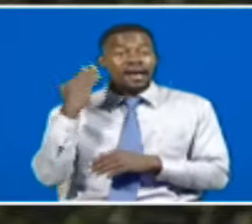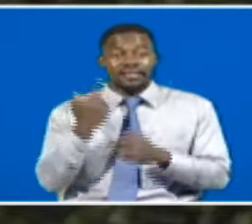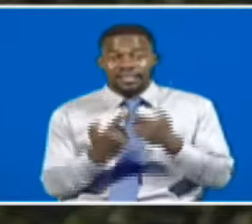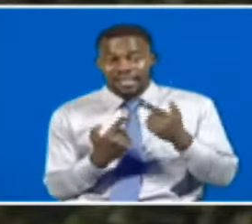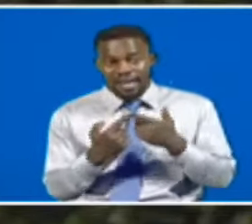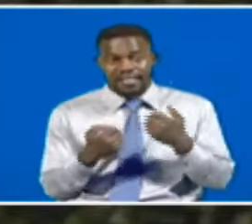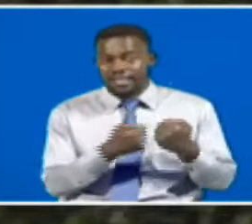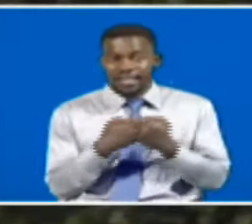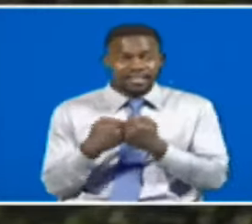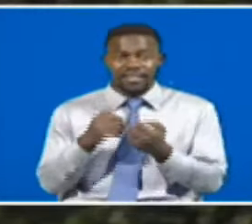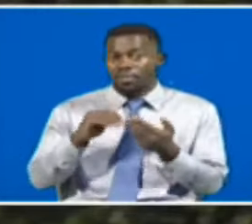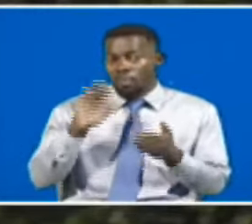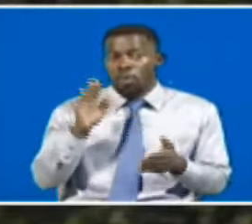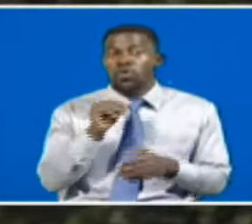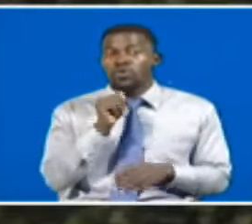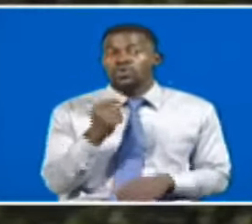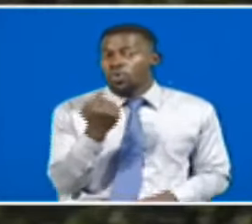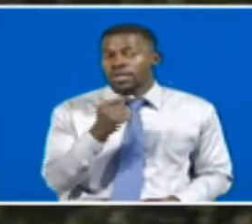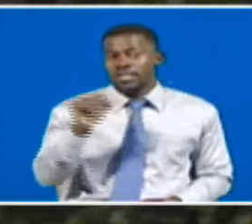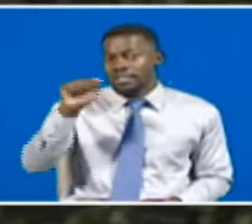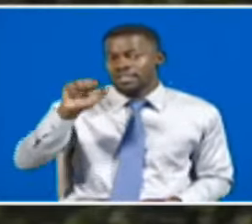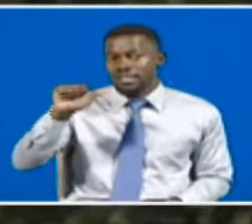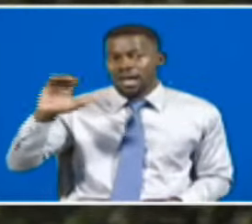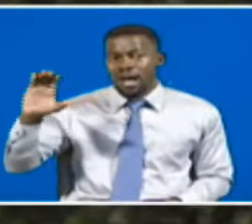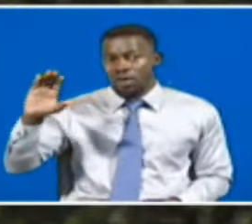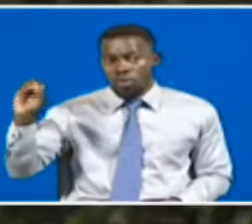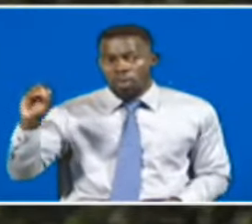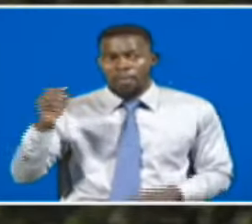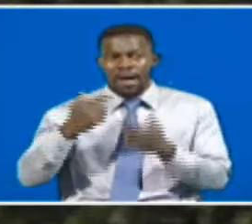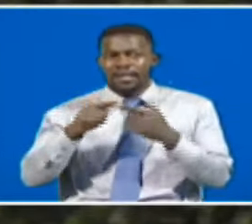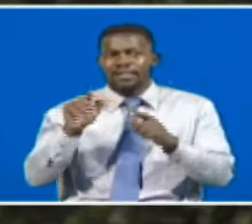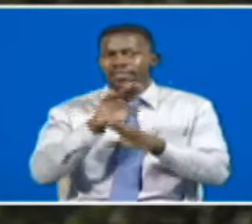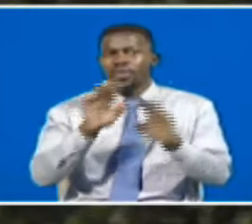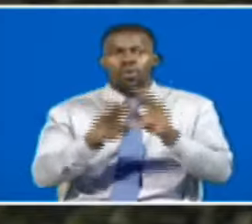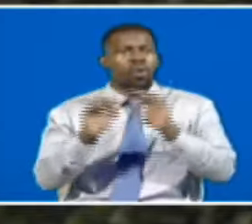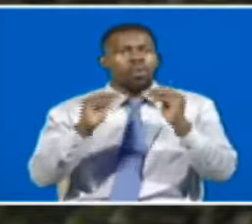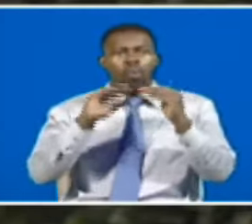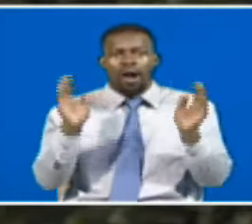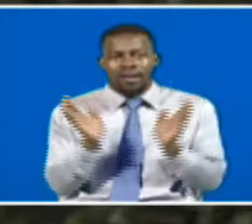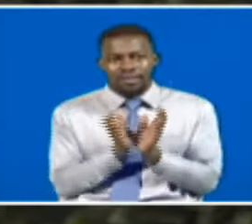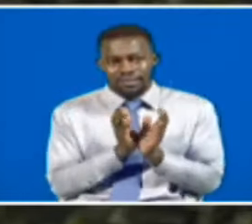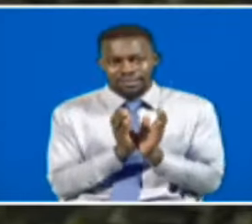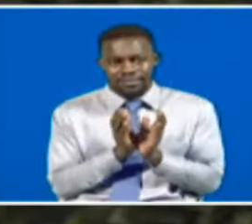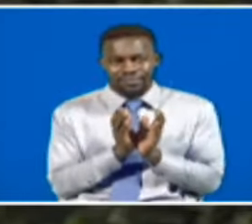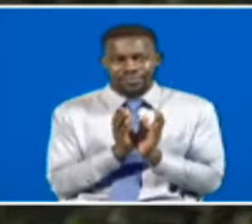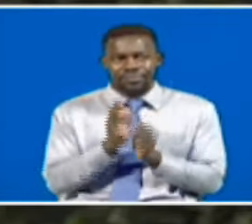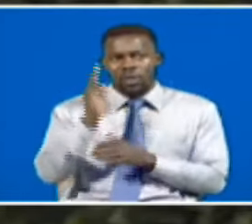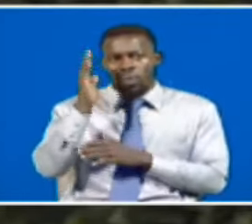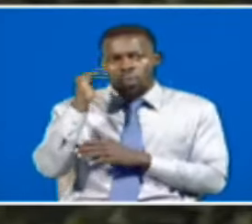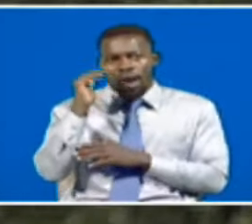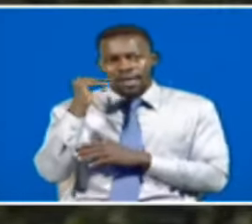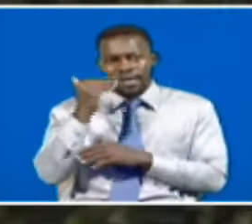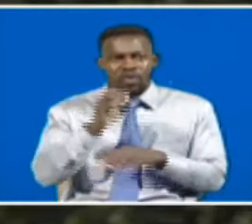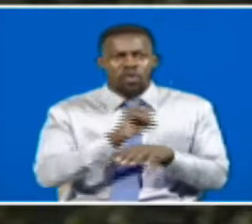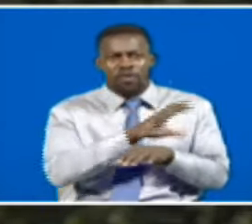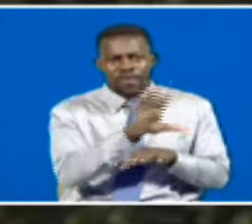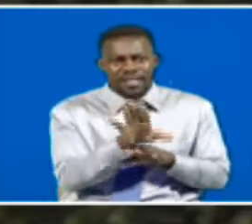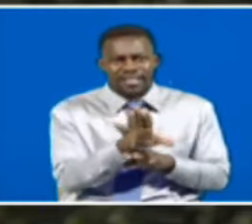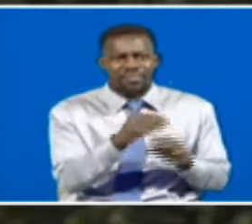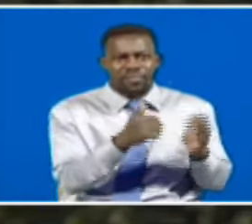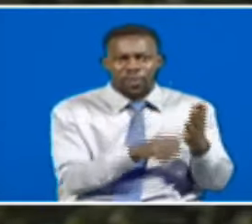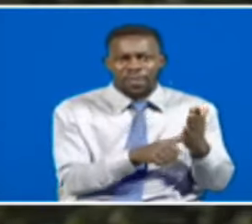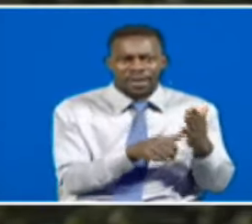Sacco, but also for the country and the whole global economy. From the backdrop of the post-COVID pandemic